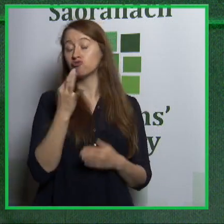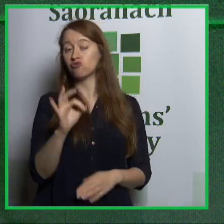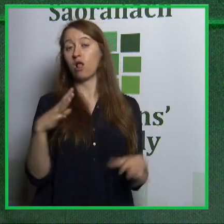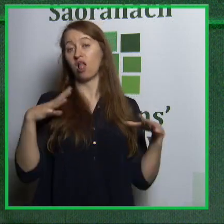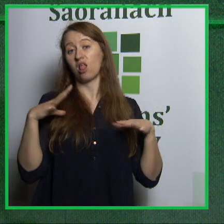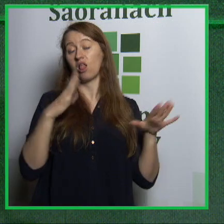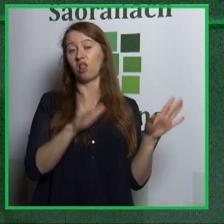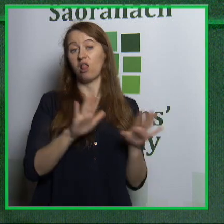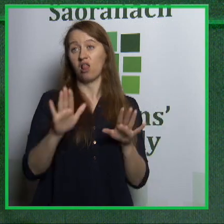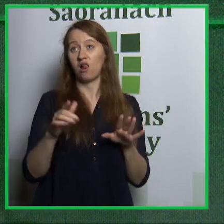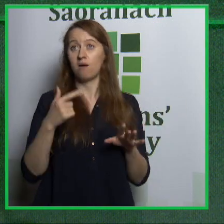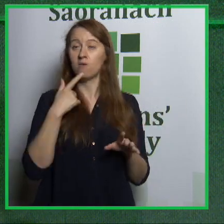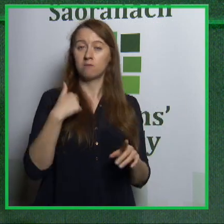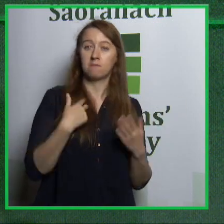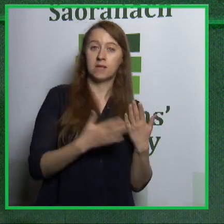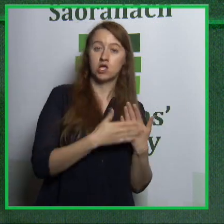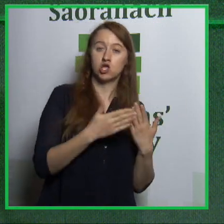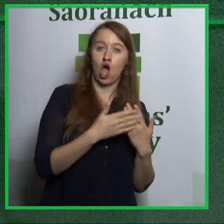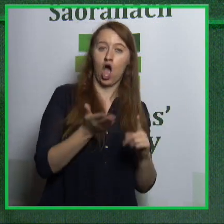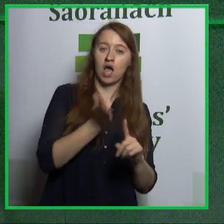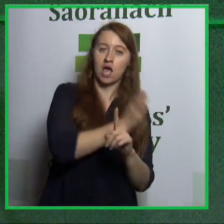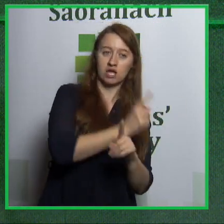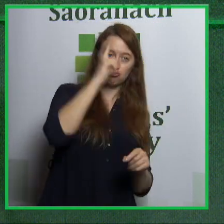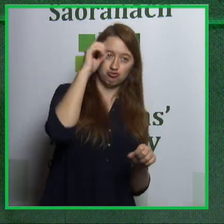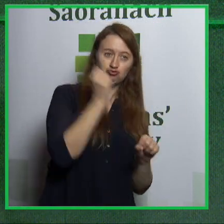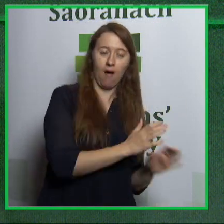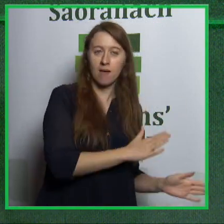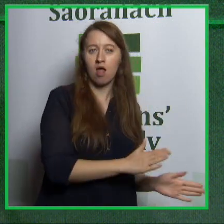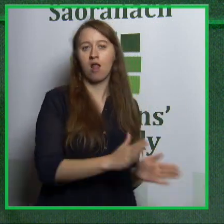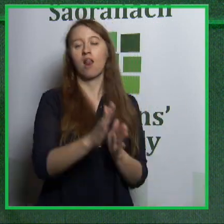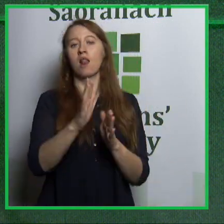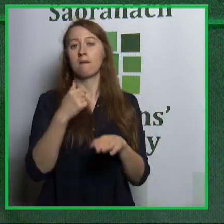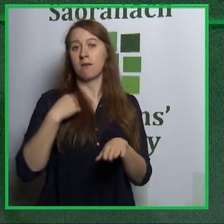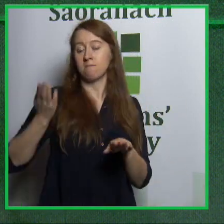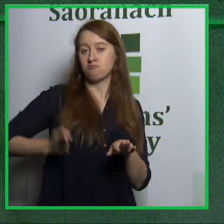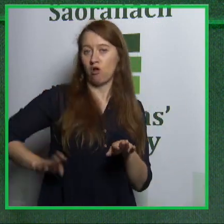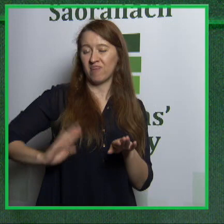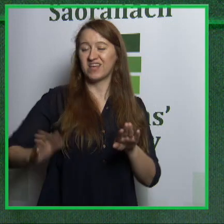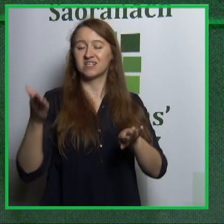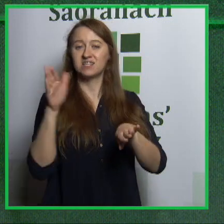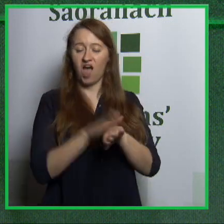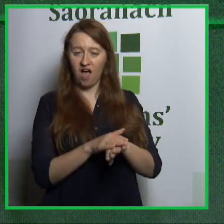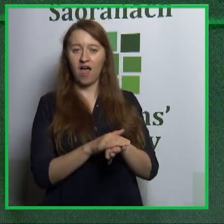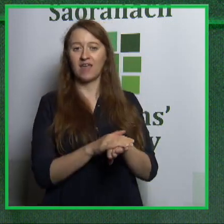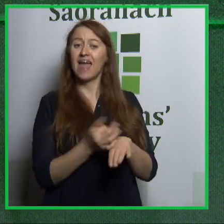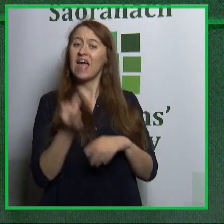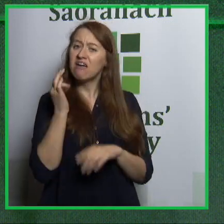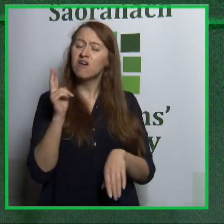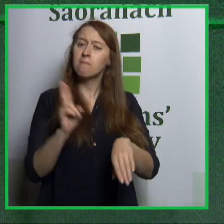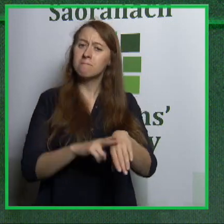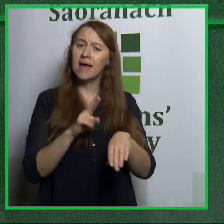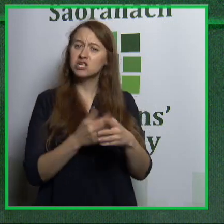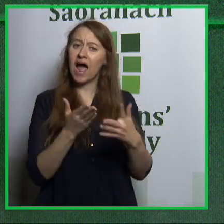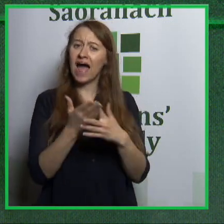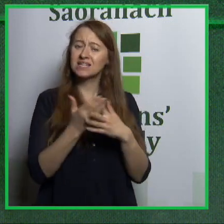trauma when I was young, say when I was 15 after my brother passed away, if I had been given better access to mental health services, now I did have access to